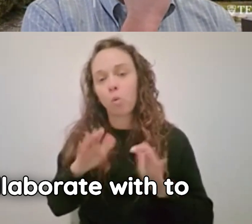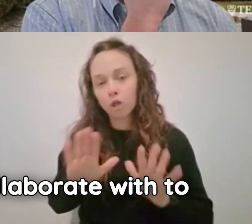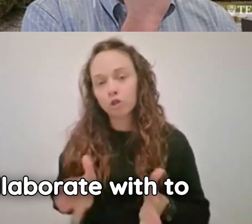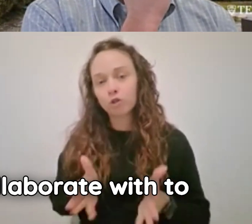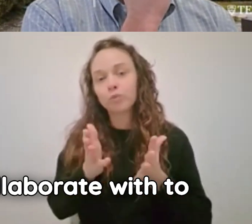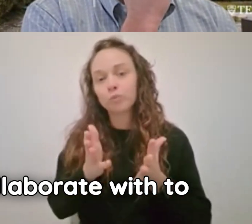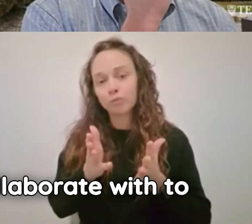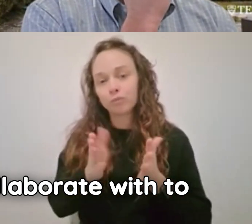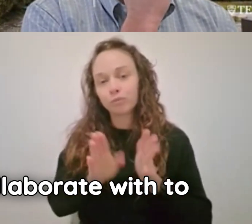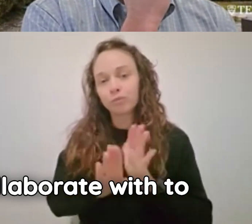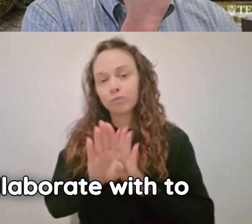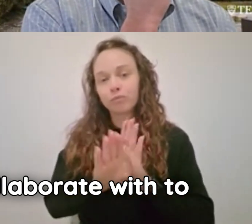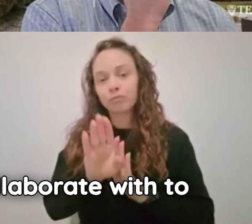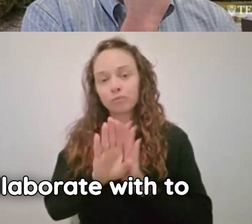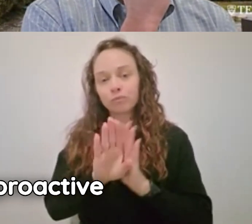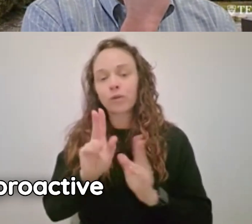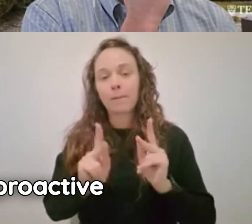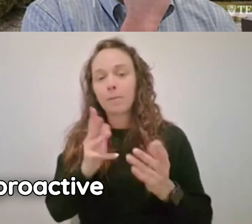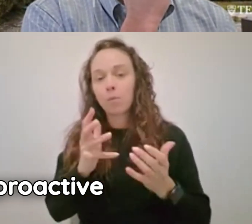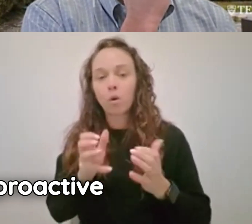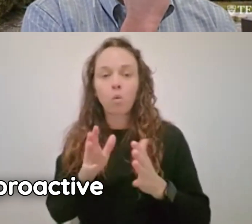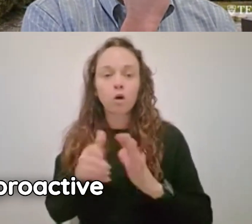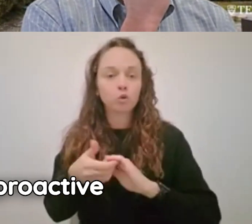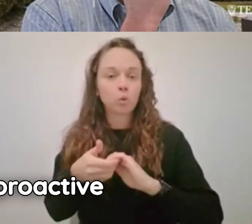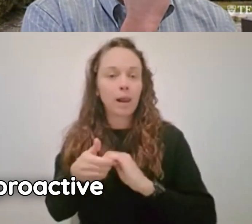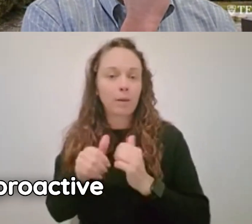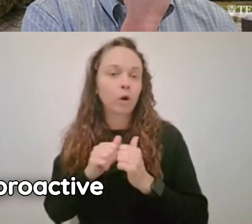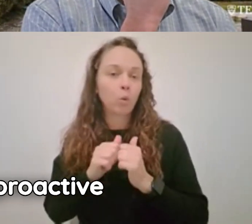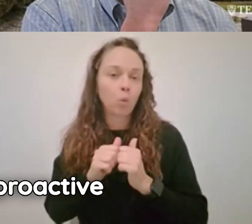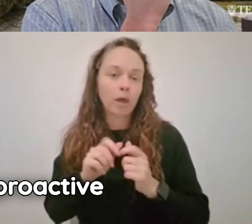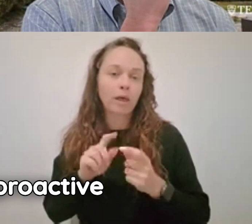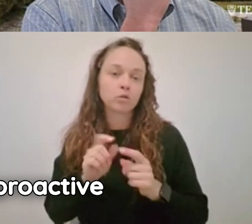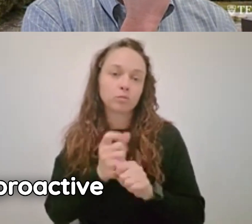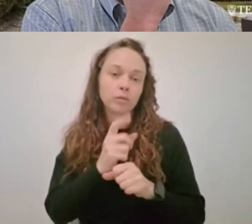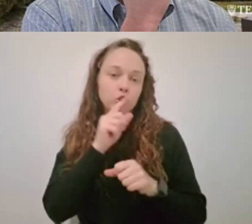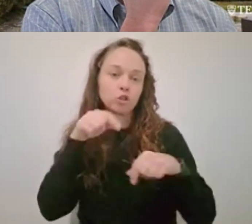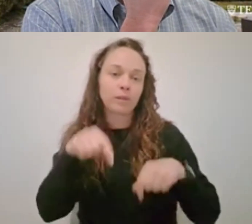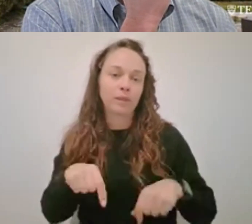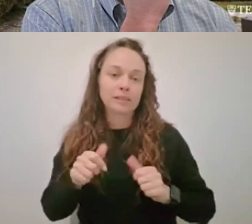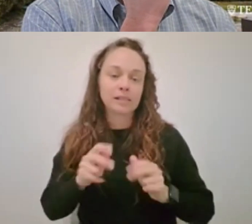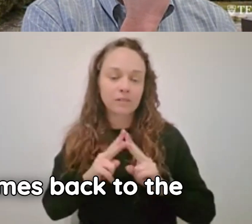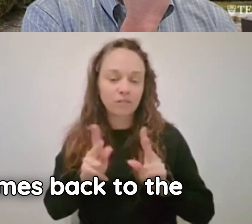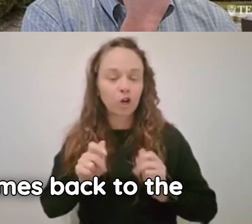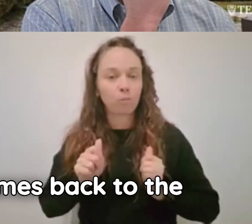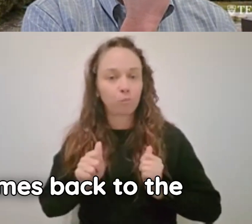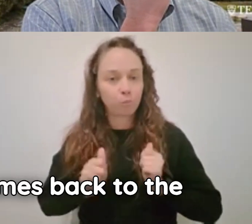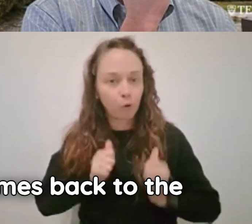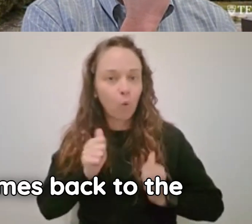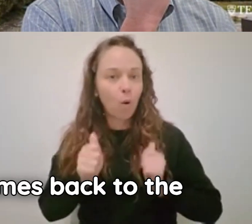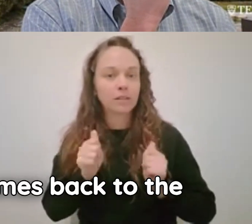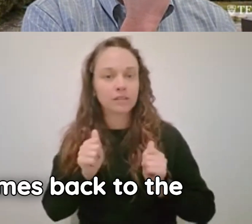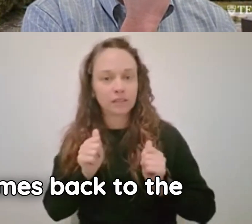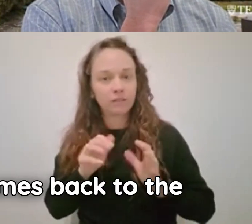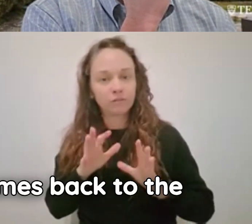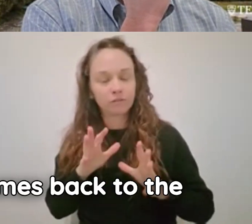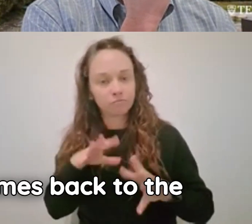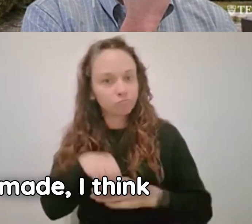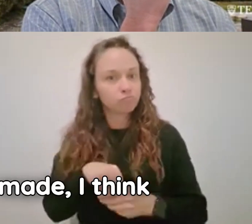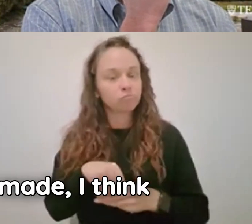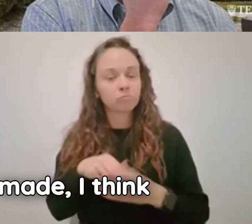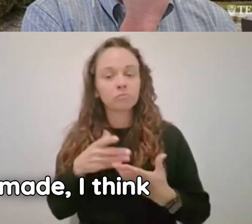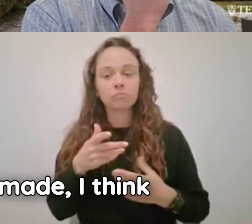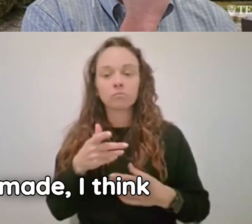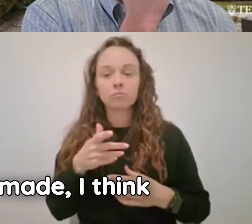and people we want to collaborate with to make this a really proactive environment. And that comes back